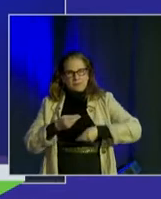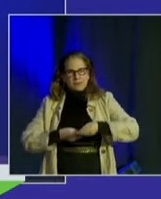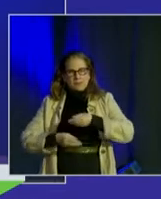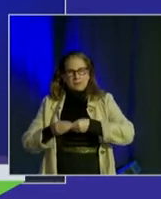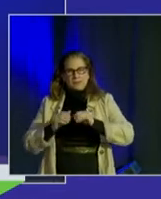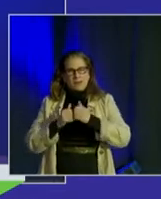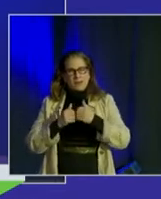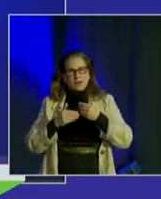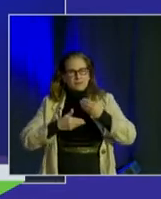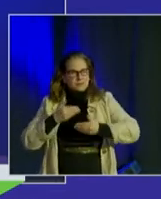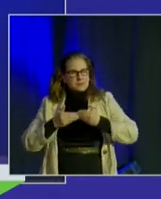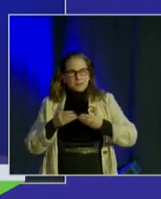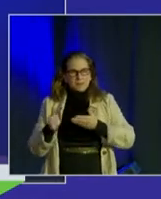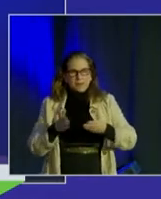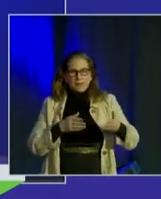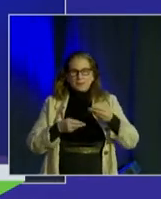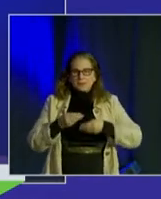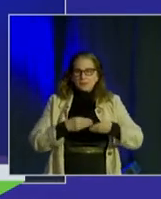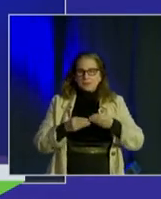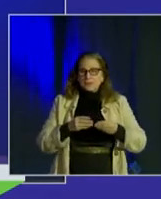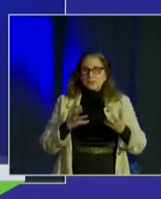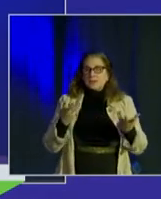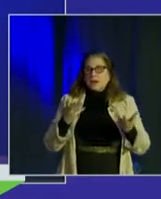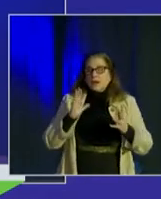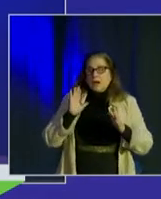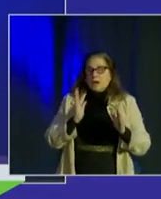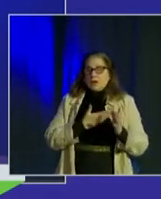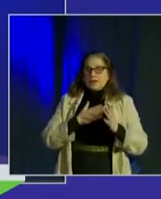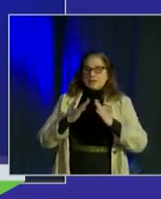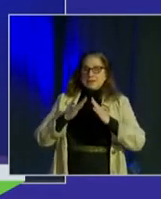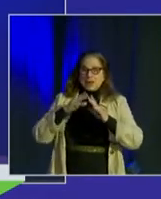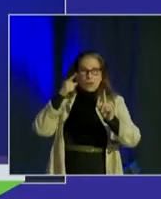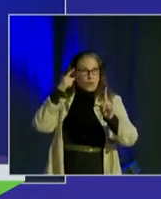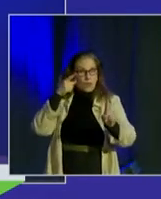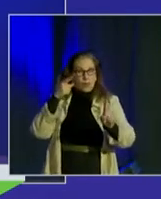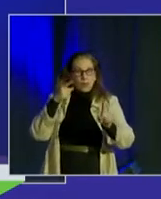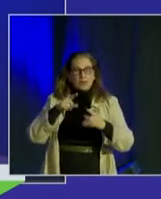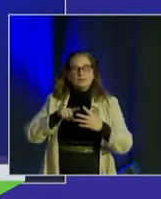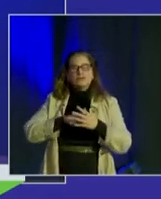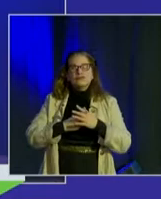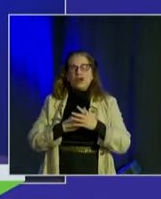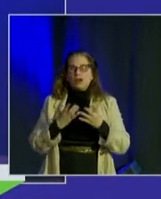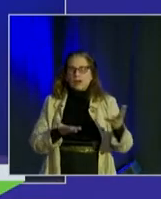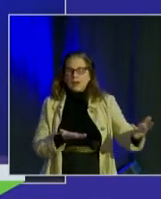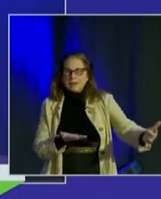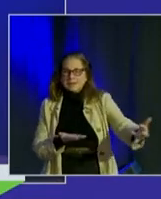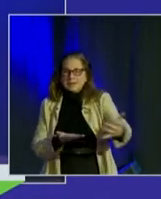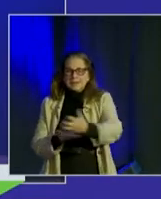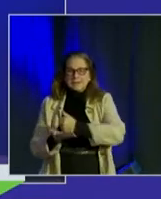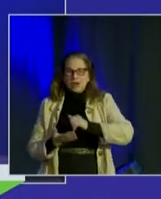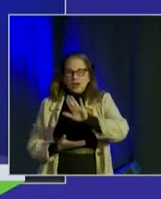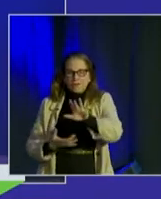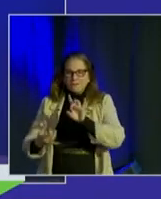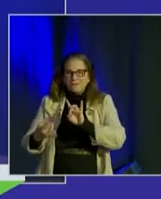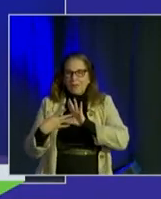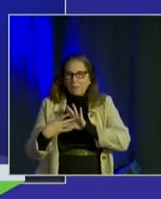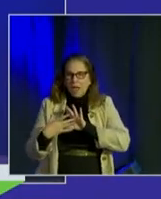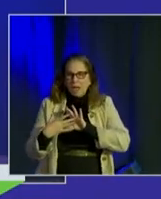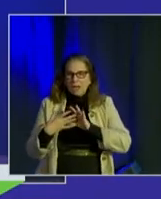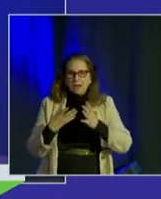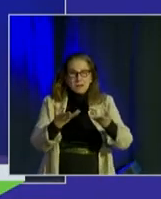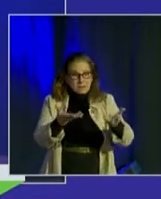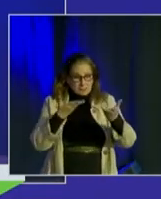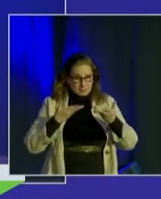has been to get feedback as soon as possible from the community so that when I hear the recommendations from my